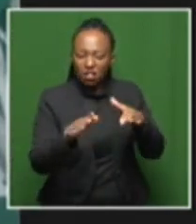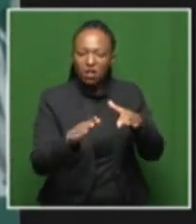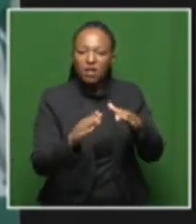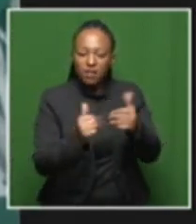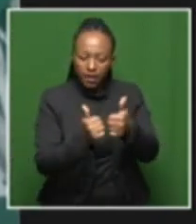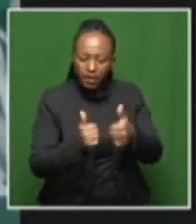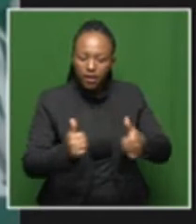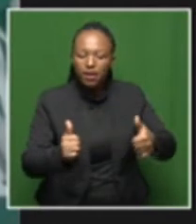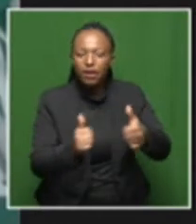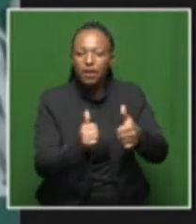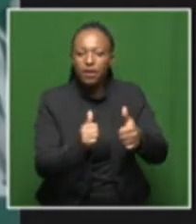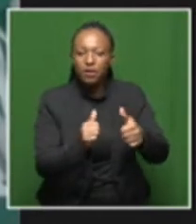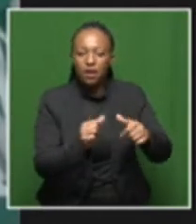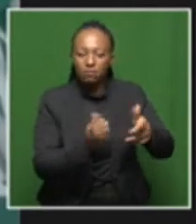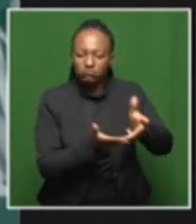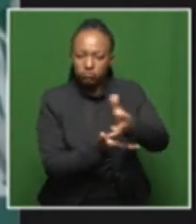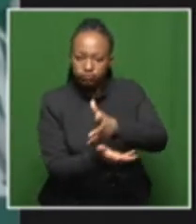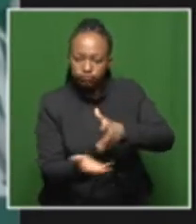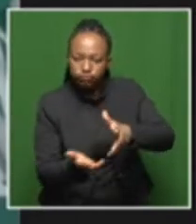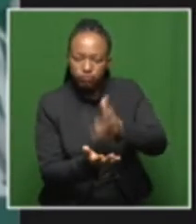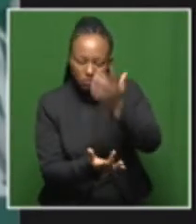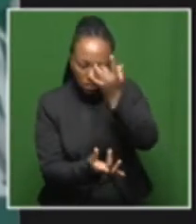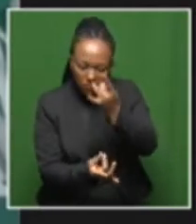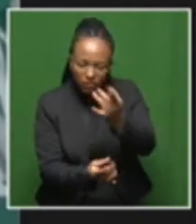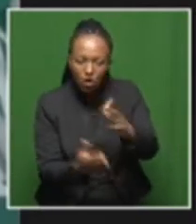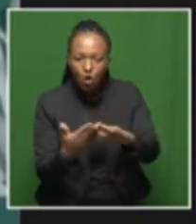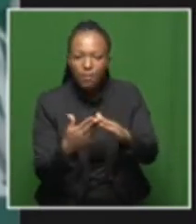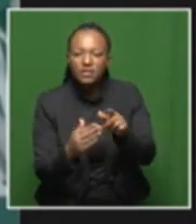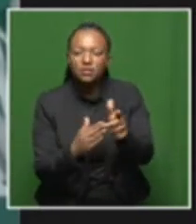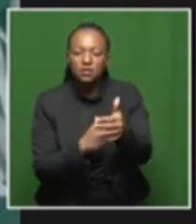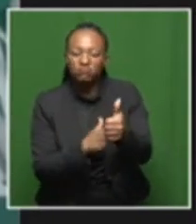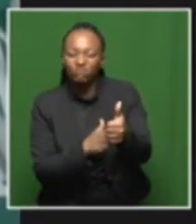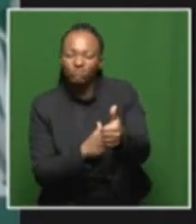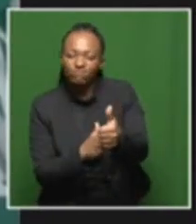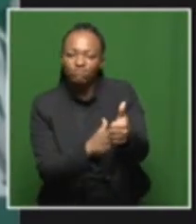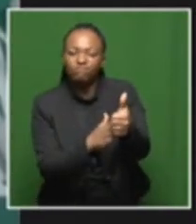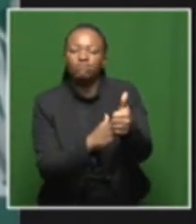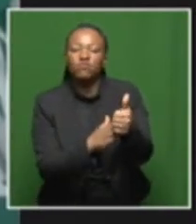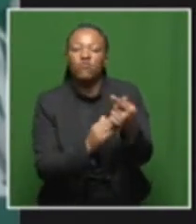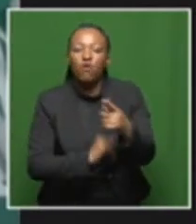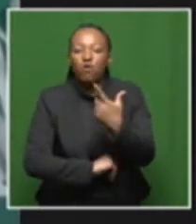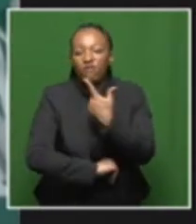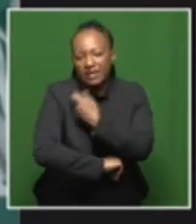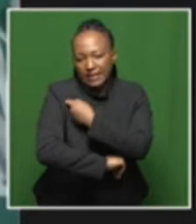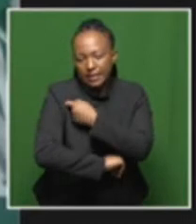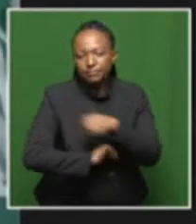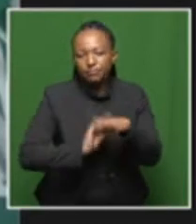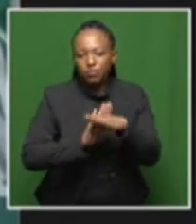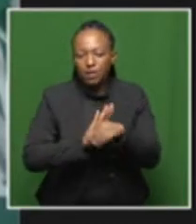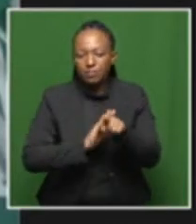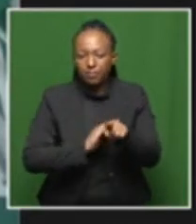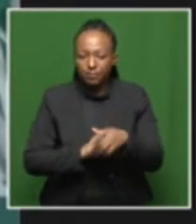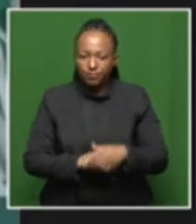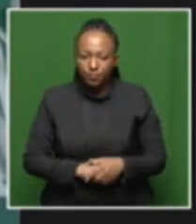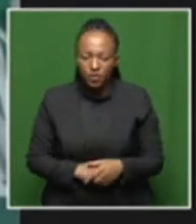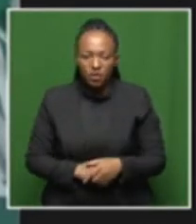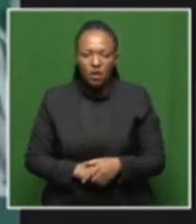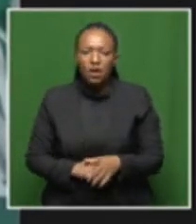able to talk to the communities in those districts and drive the vaccination program. We are not saying that